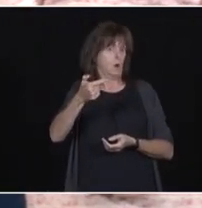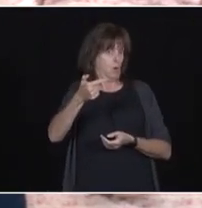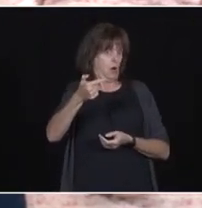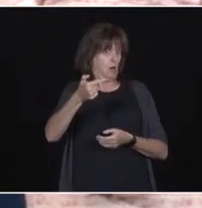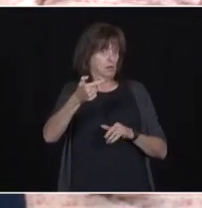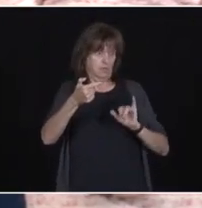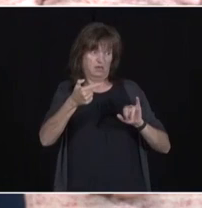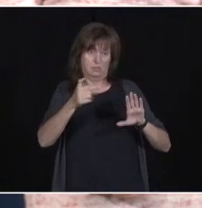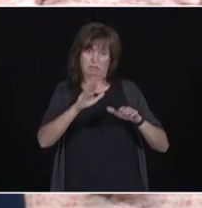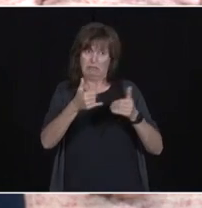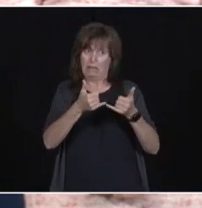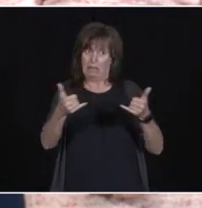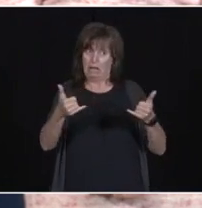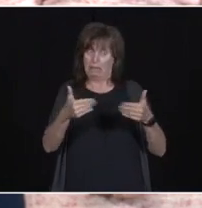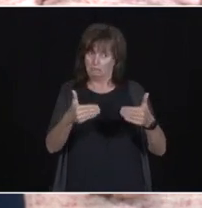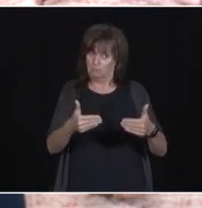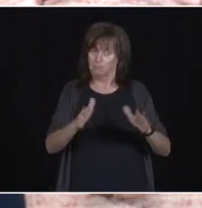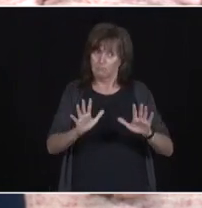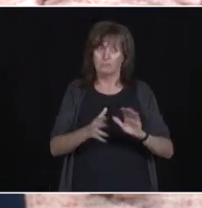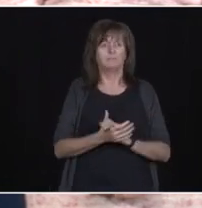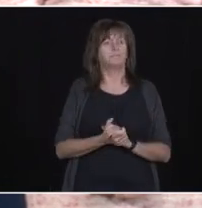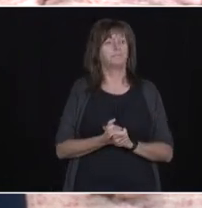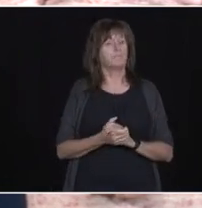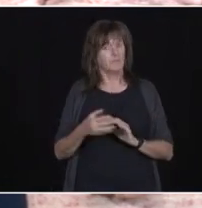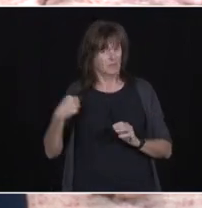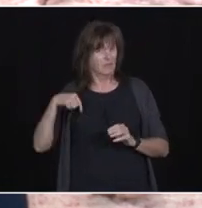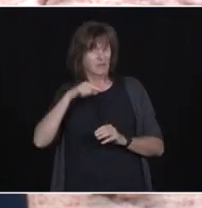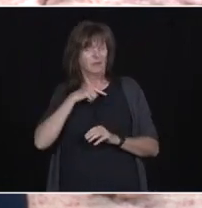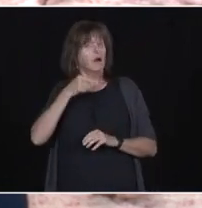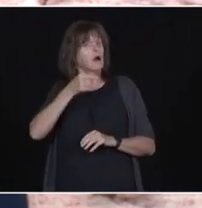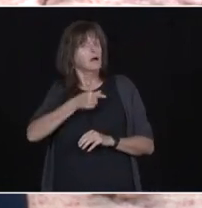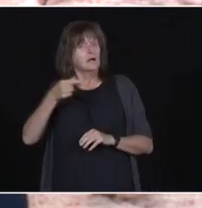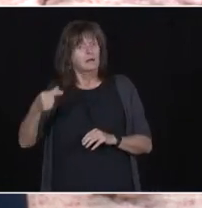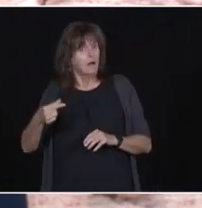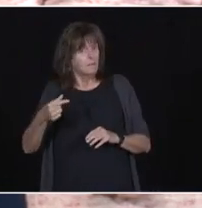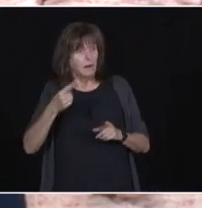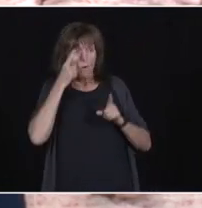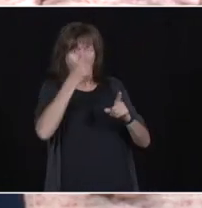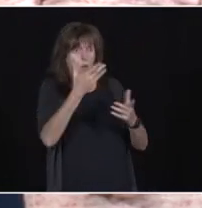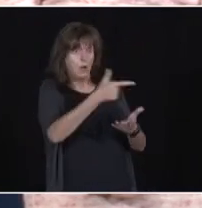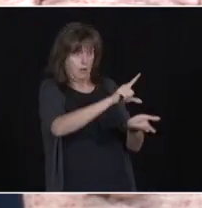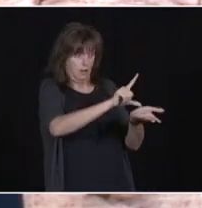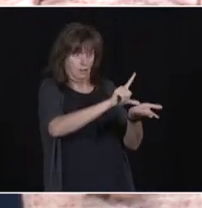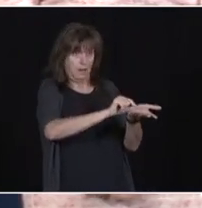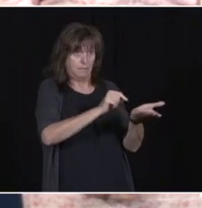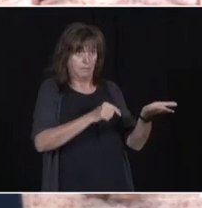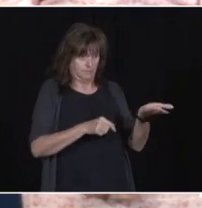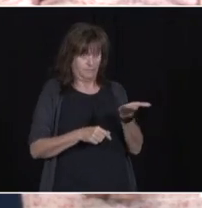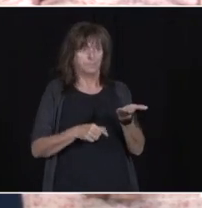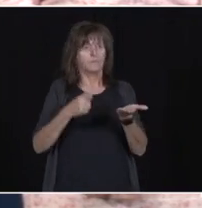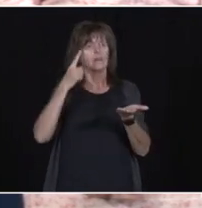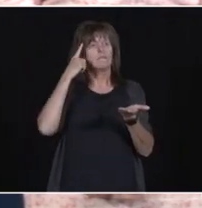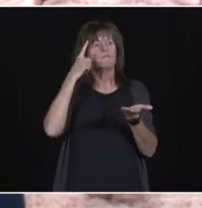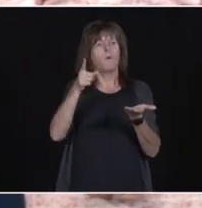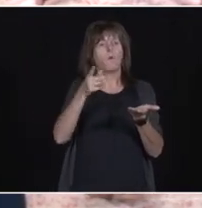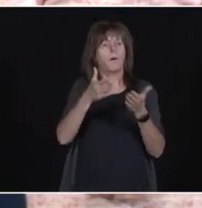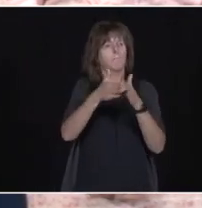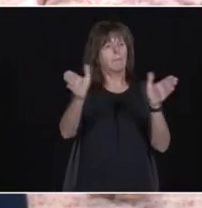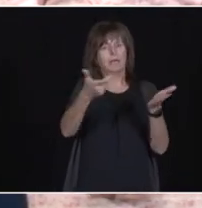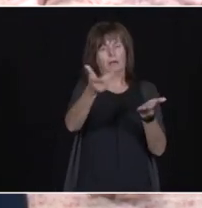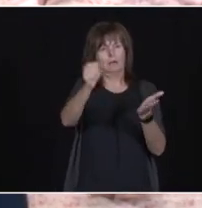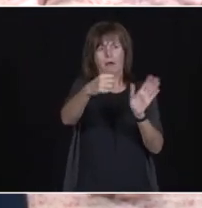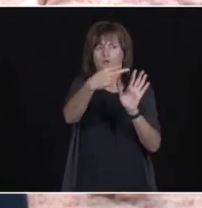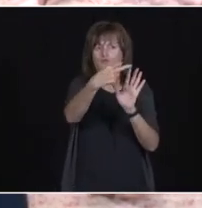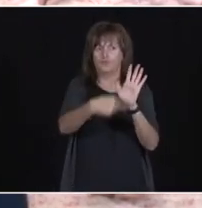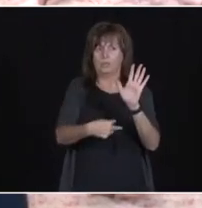mandate, which is publicly available for the people of Ontario to see. And I'm confident that the commission will provide the